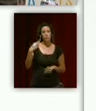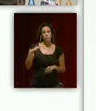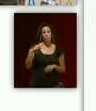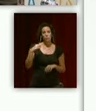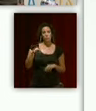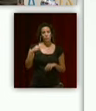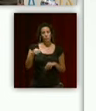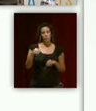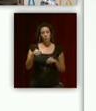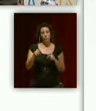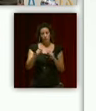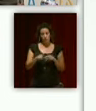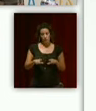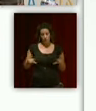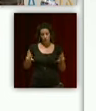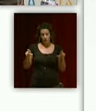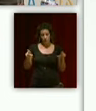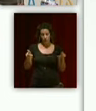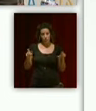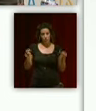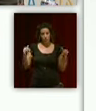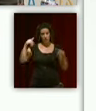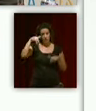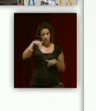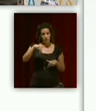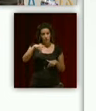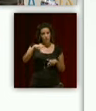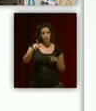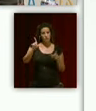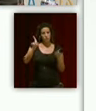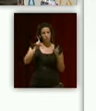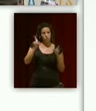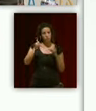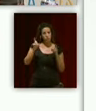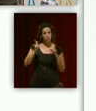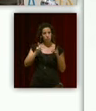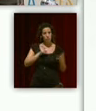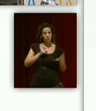it already stated that it's easy to use.